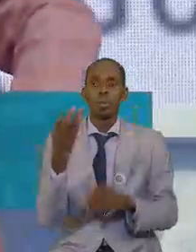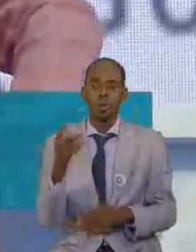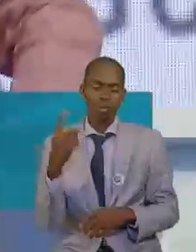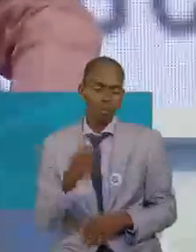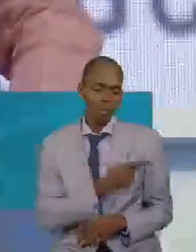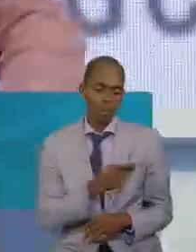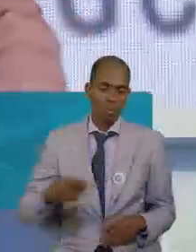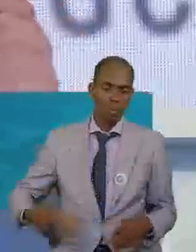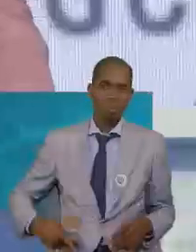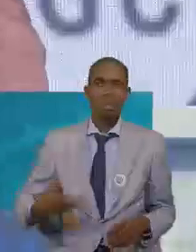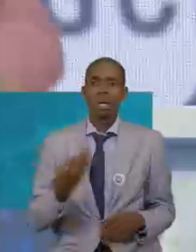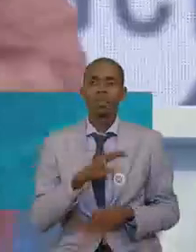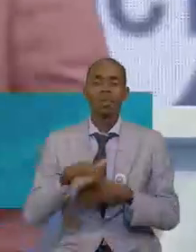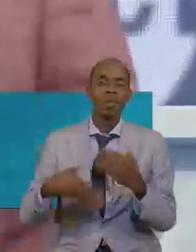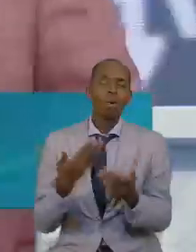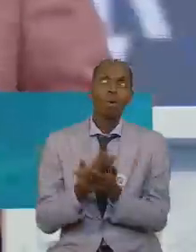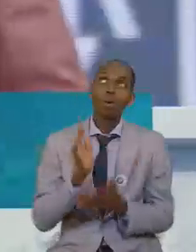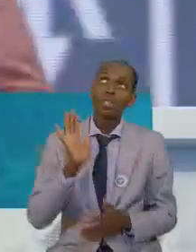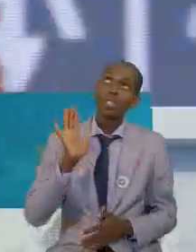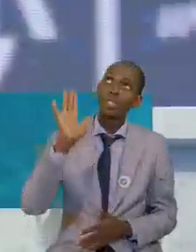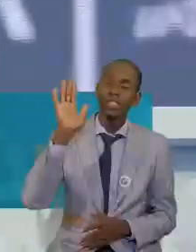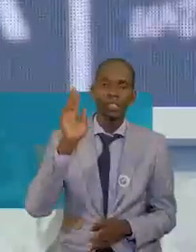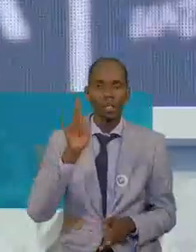all his people.